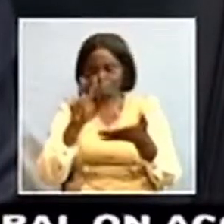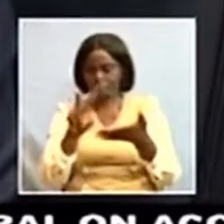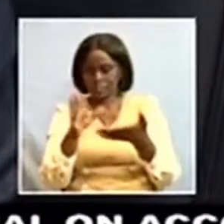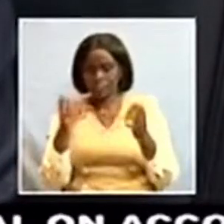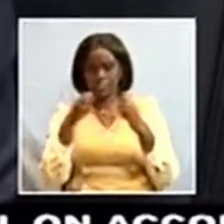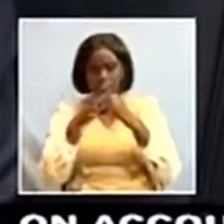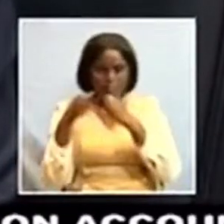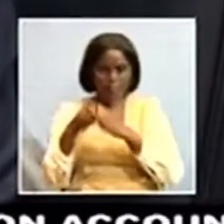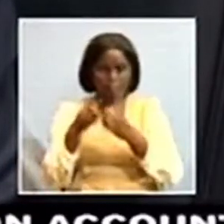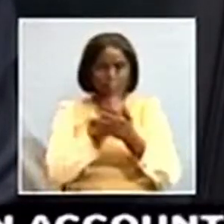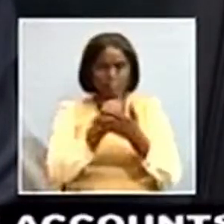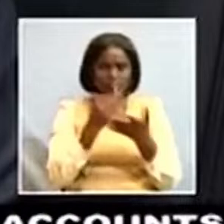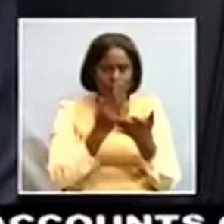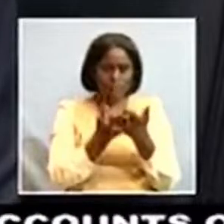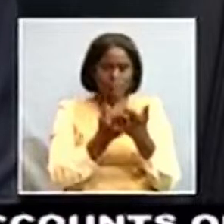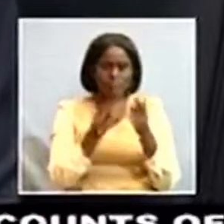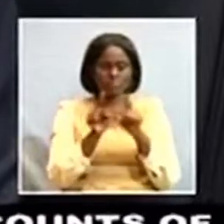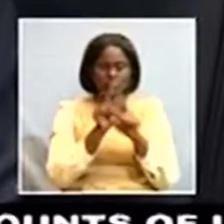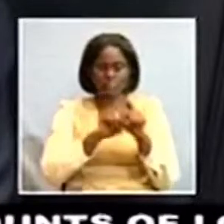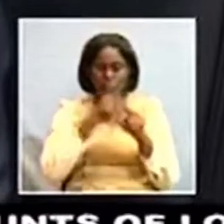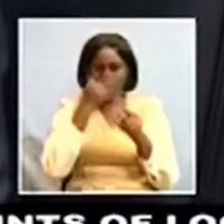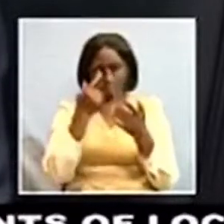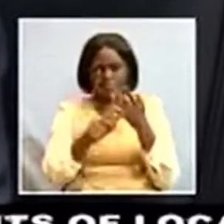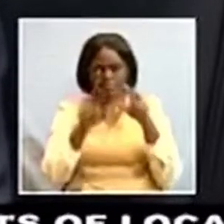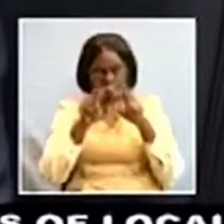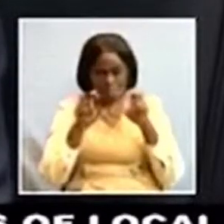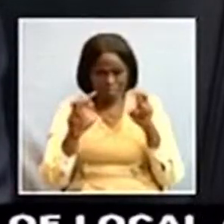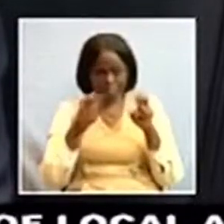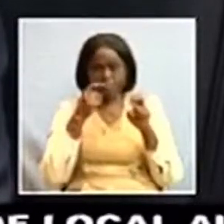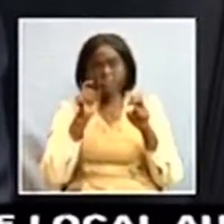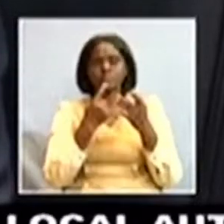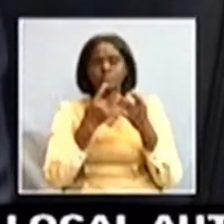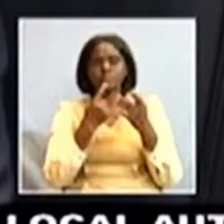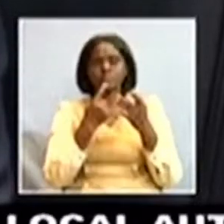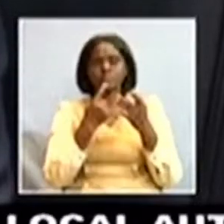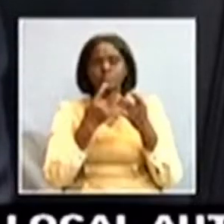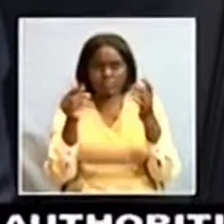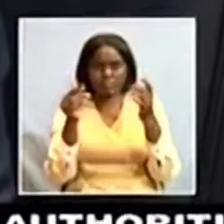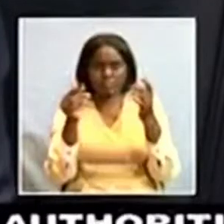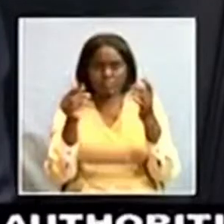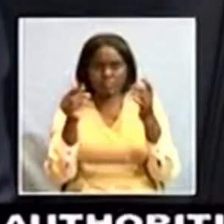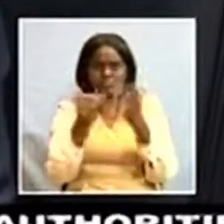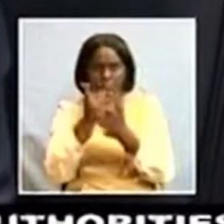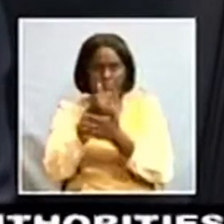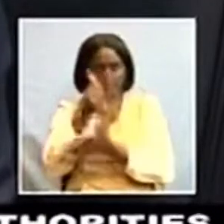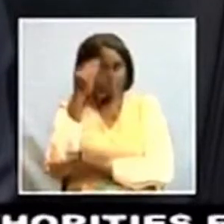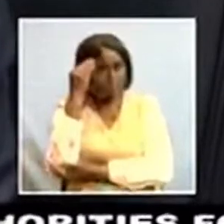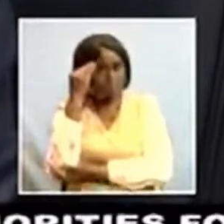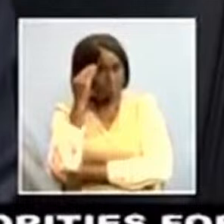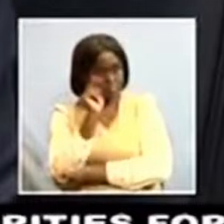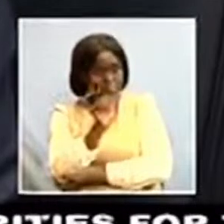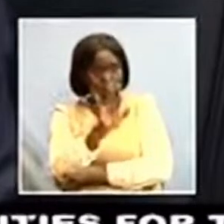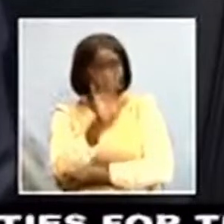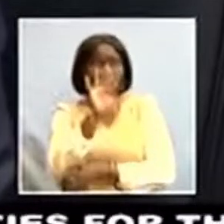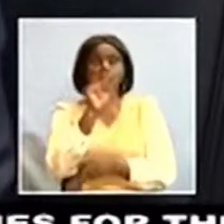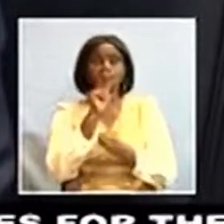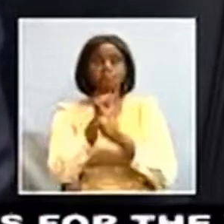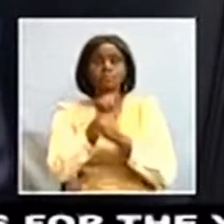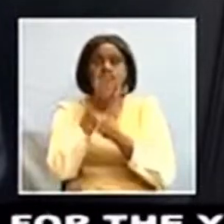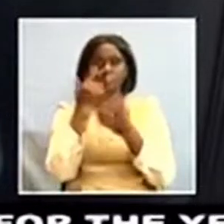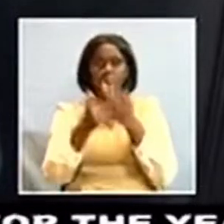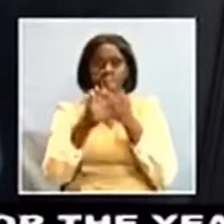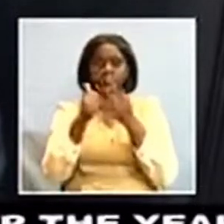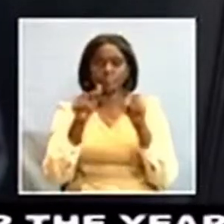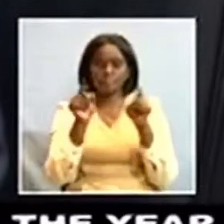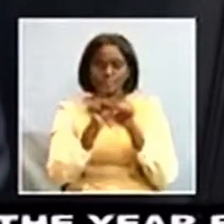bank statements, they are supposed to be scrutinized. So they knew the practice that they were